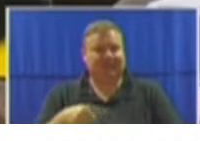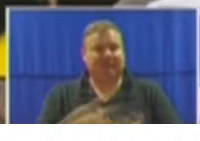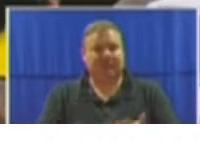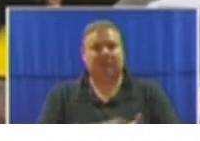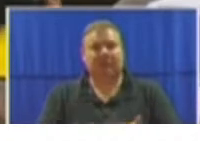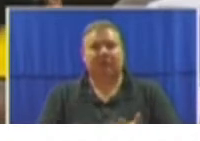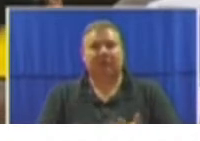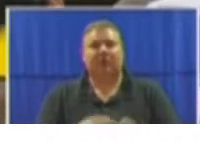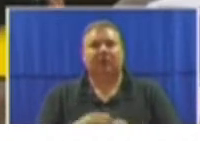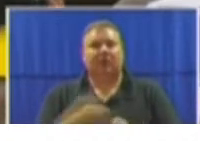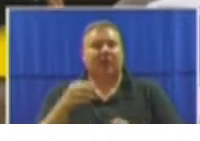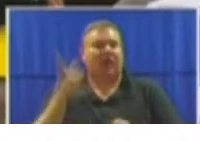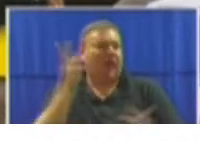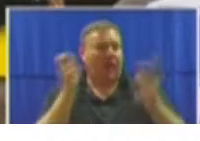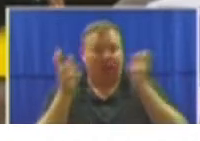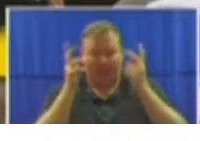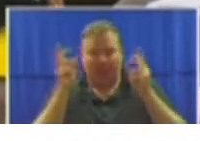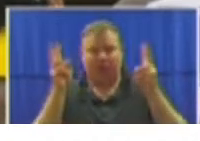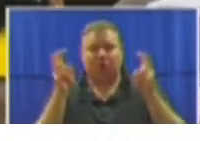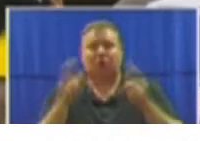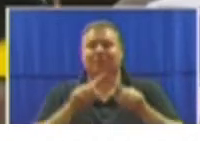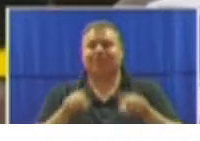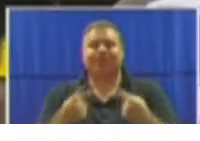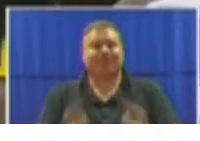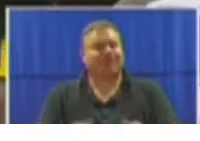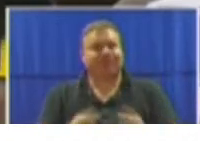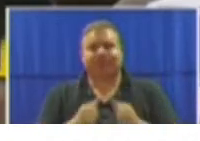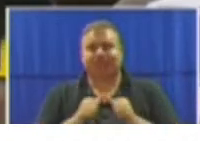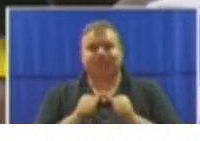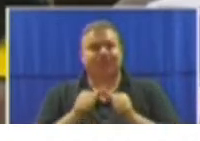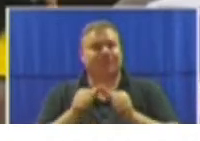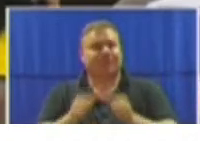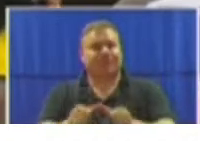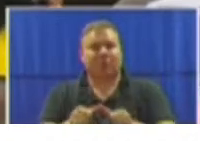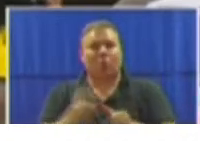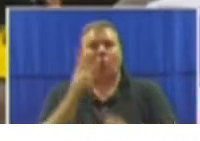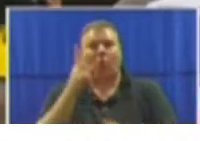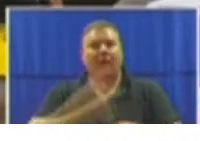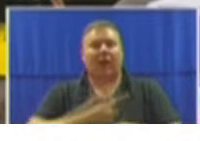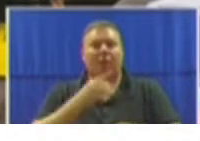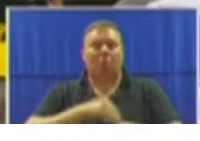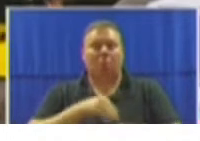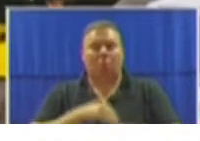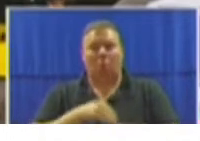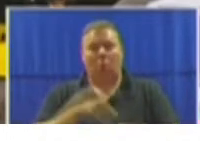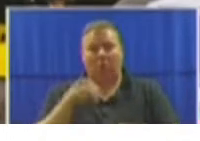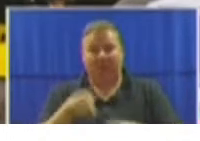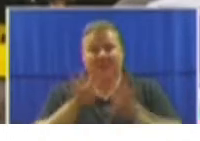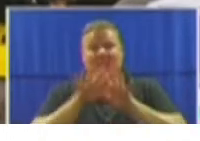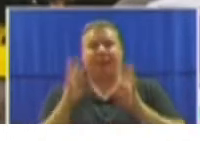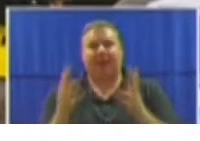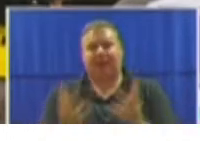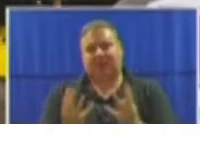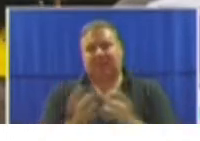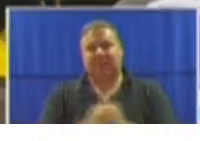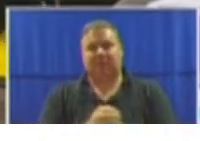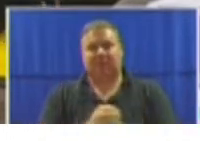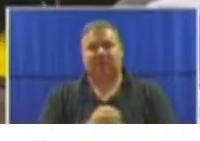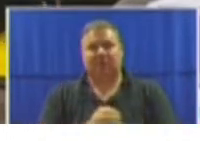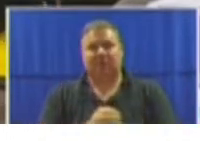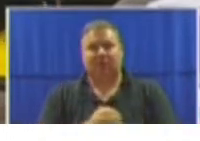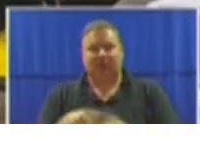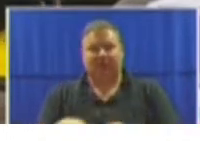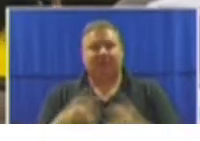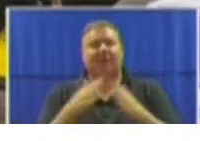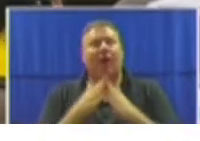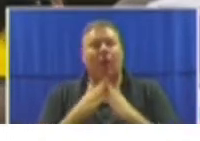case for why we cannot afford to persist with a single day more with this Cabinet, and why this House